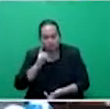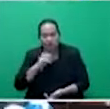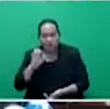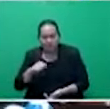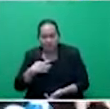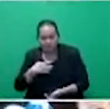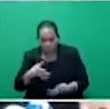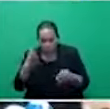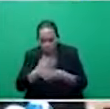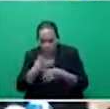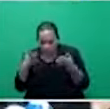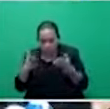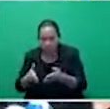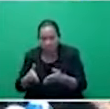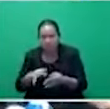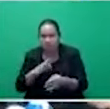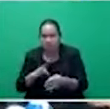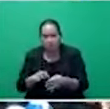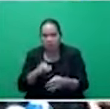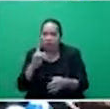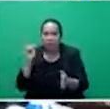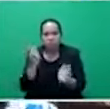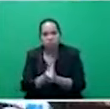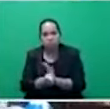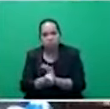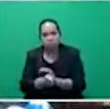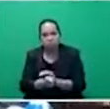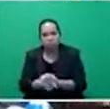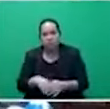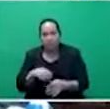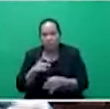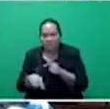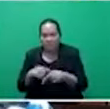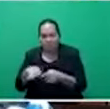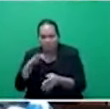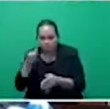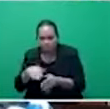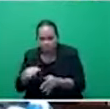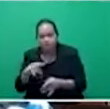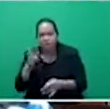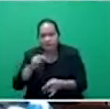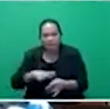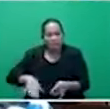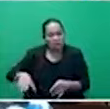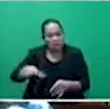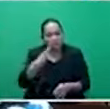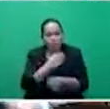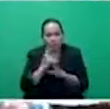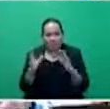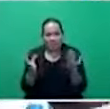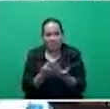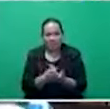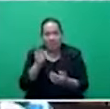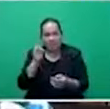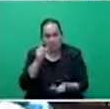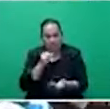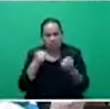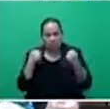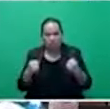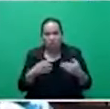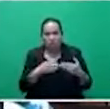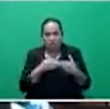poverty. It is not an overnight fight. It requires continuous effort. It requires extra effort from everybody, sir. It requires decisive leadership,